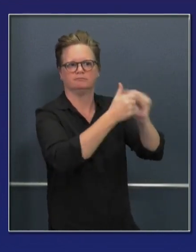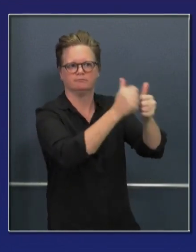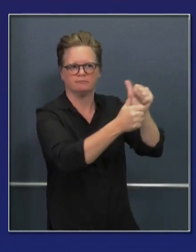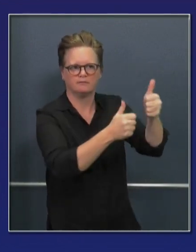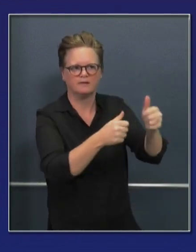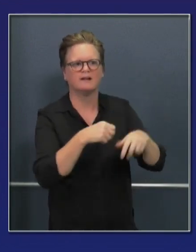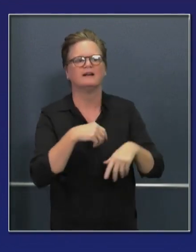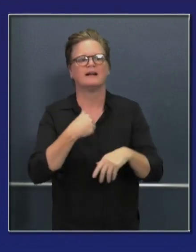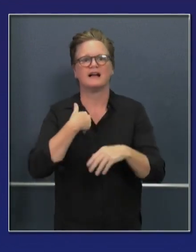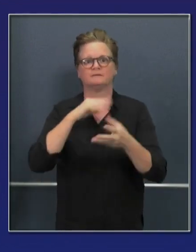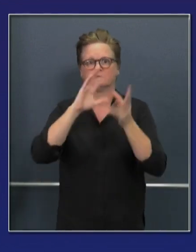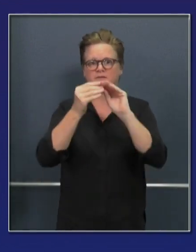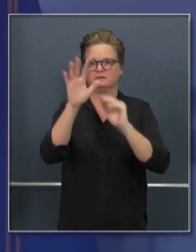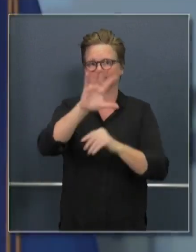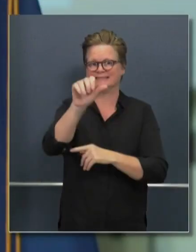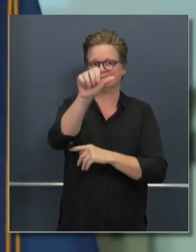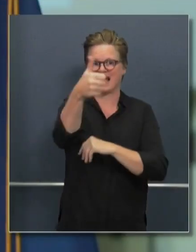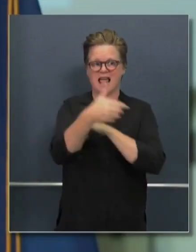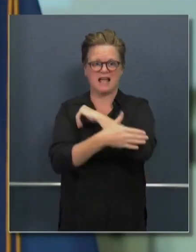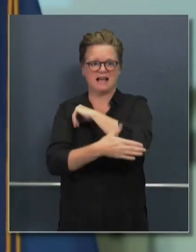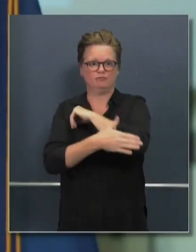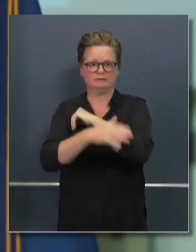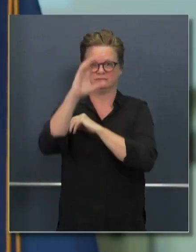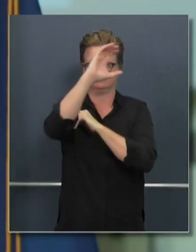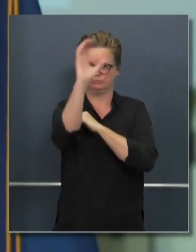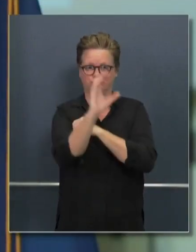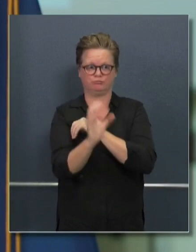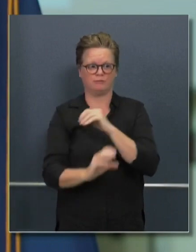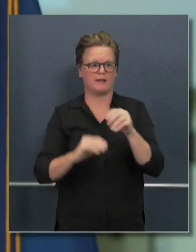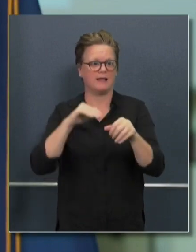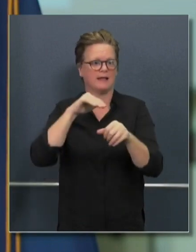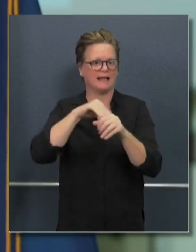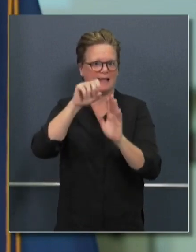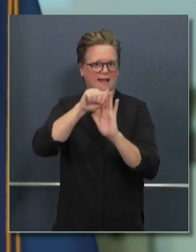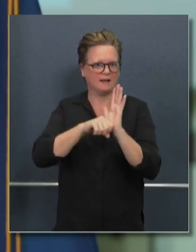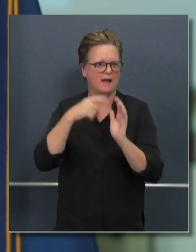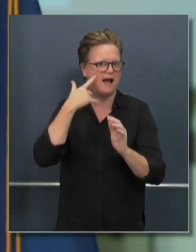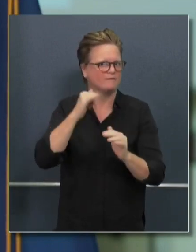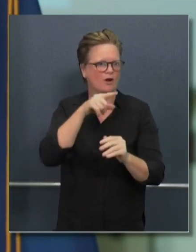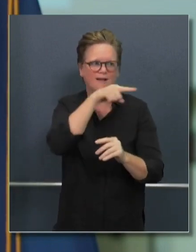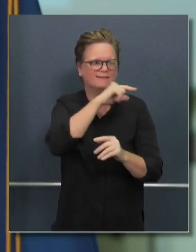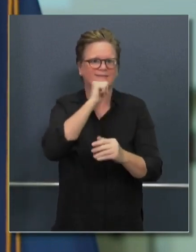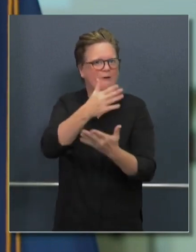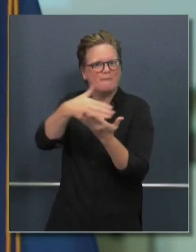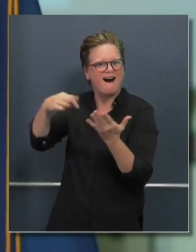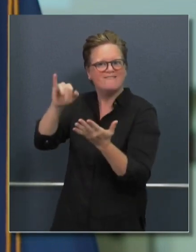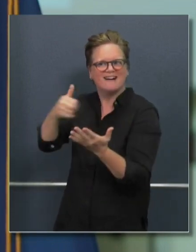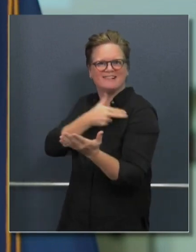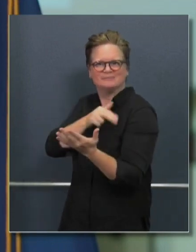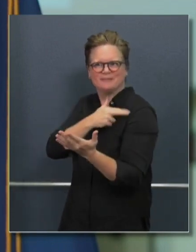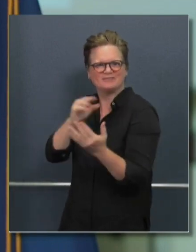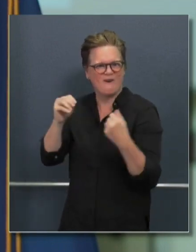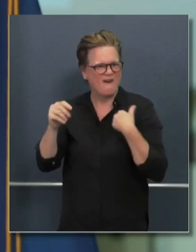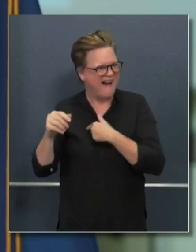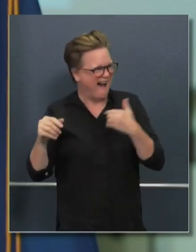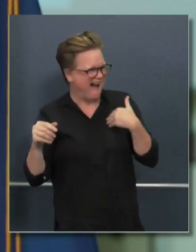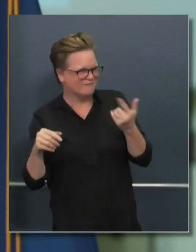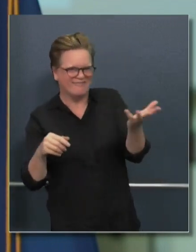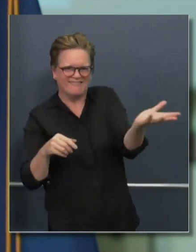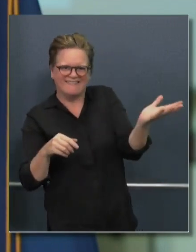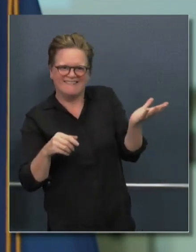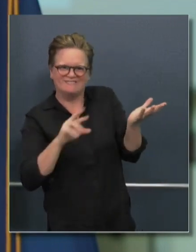part of our total hospital system. Every morning they update me in terms of the inventory